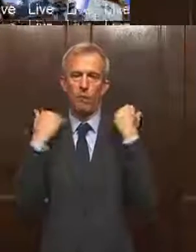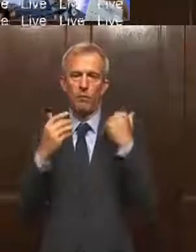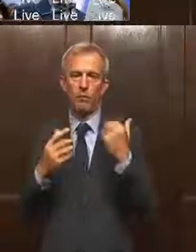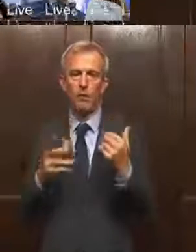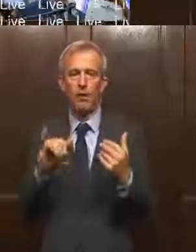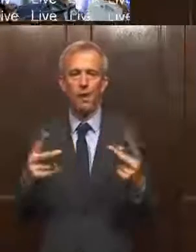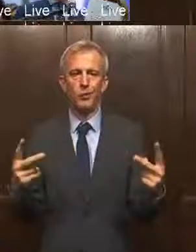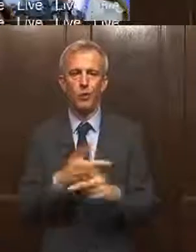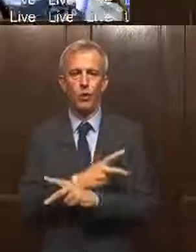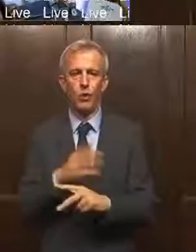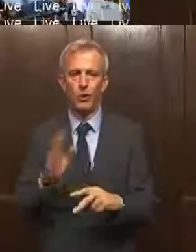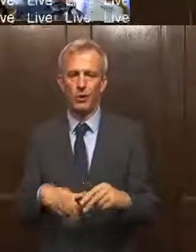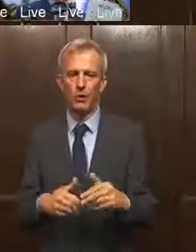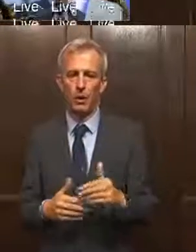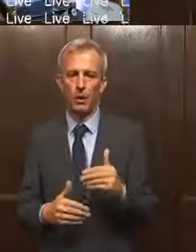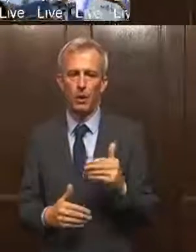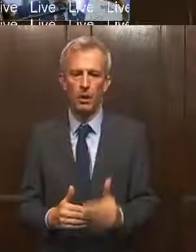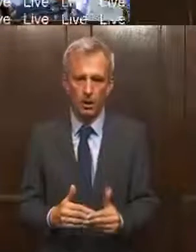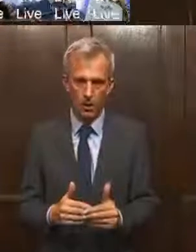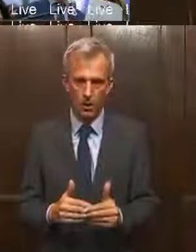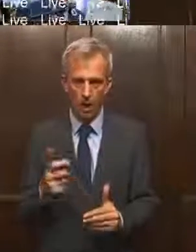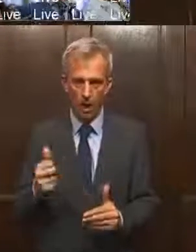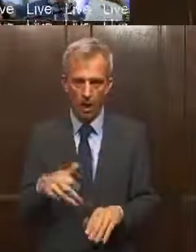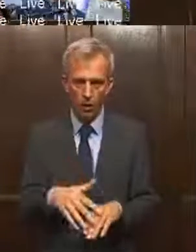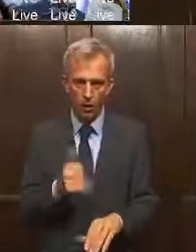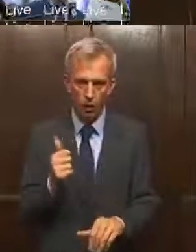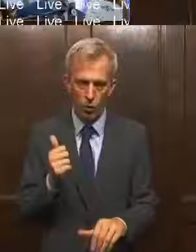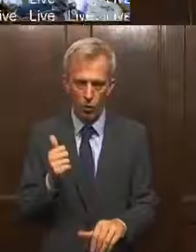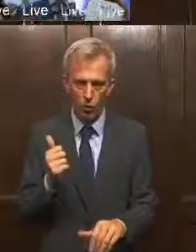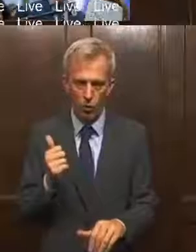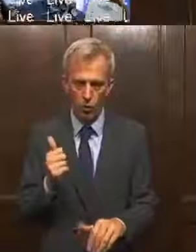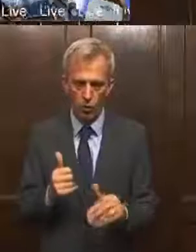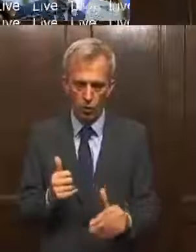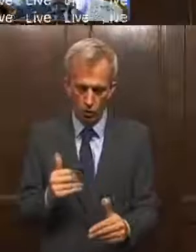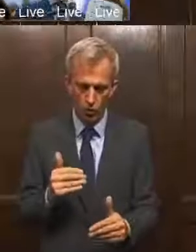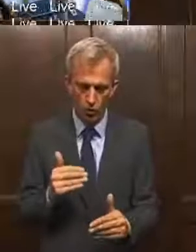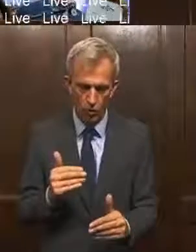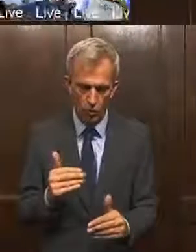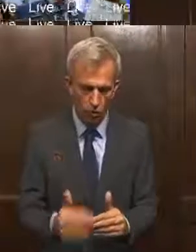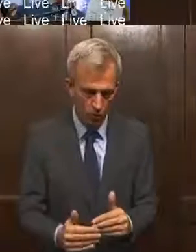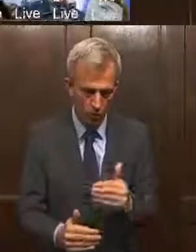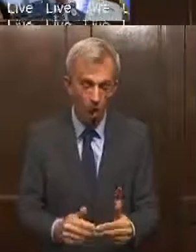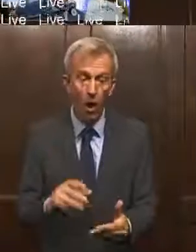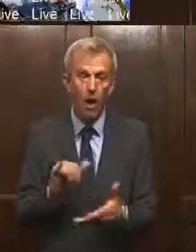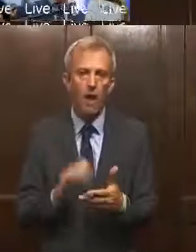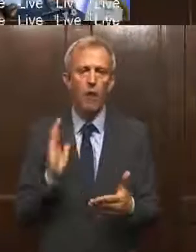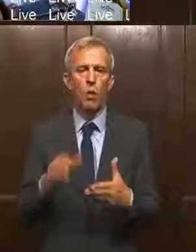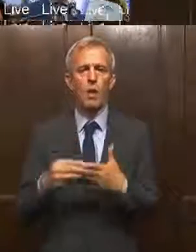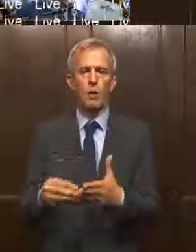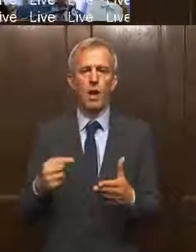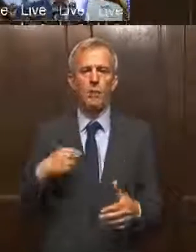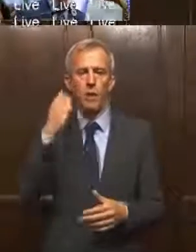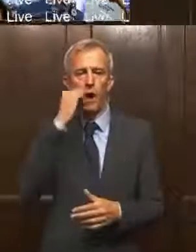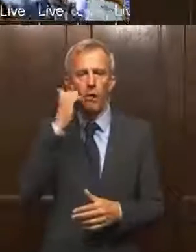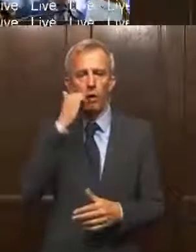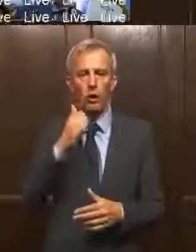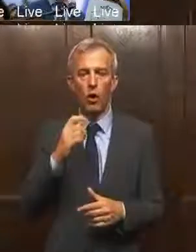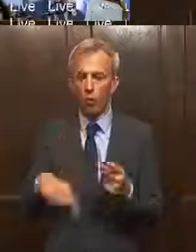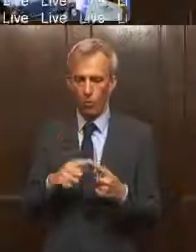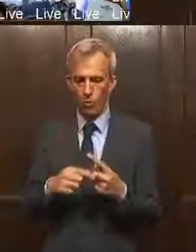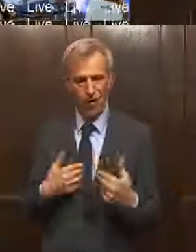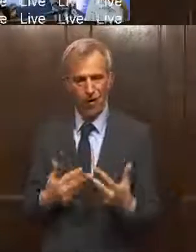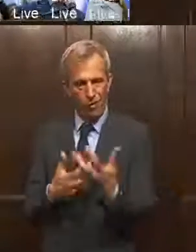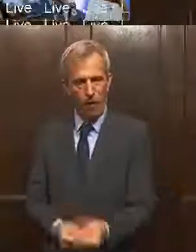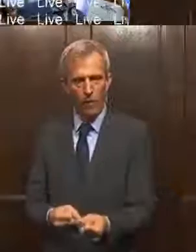going forward the right way, just a little bit slower. And that's going to guide me every single day when we have confidence to take moves, as